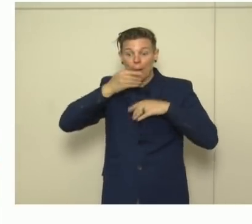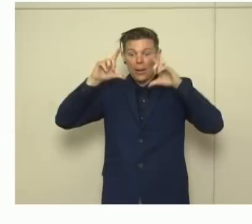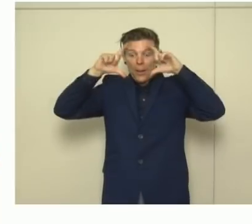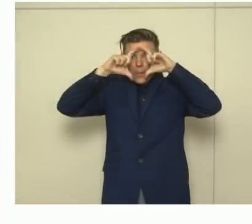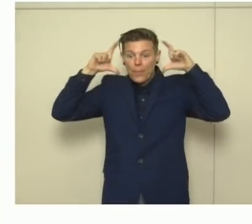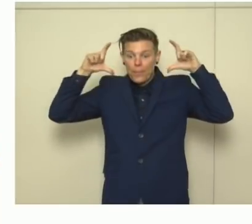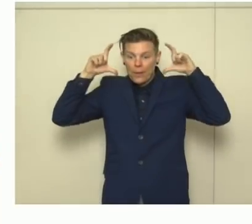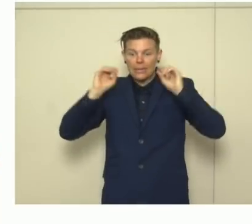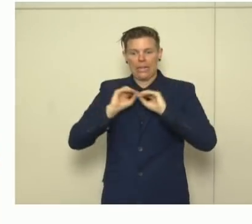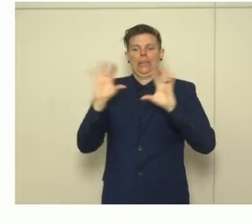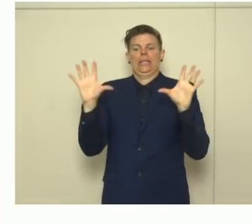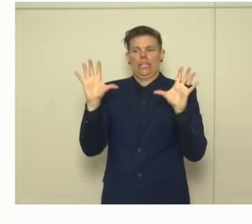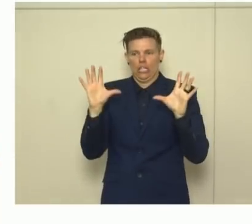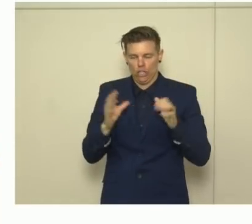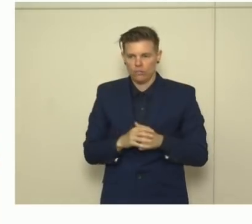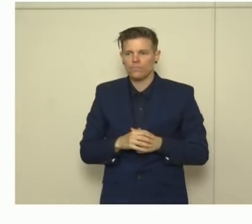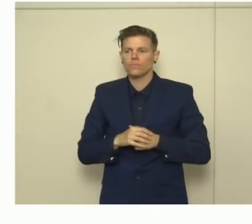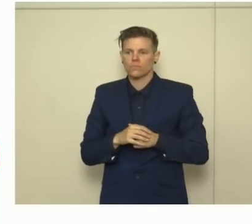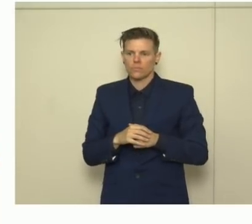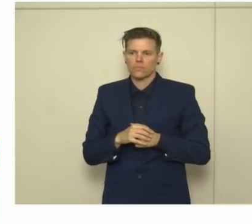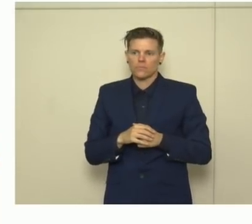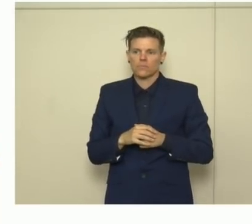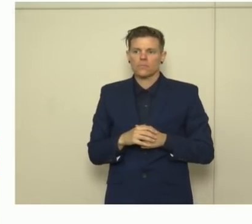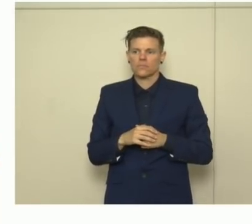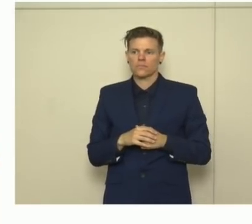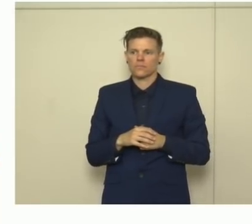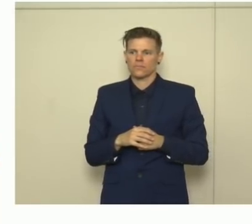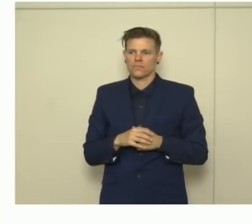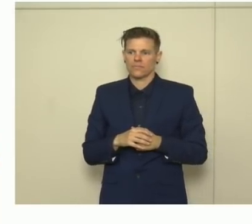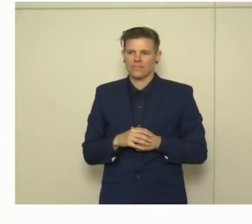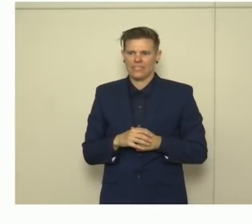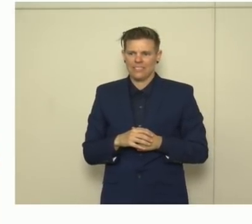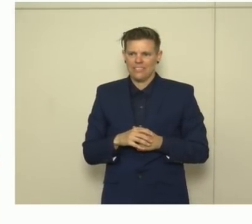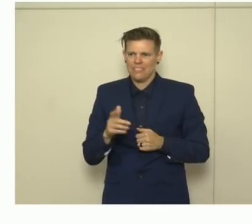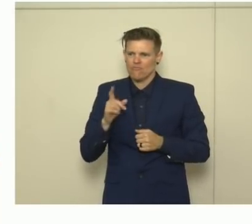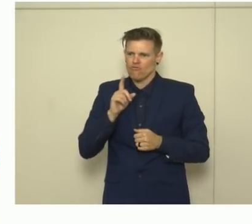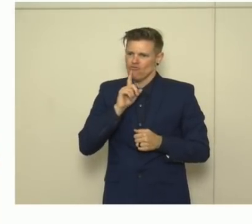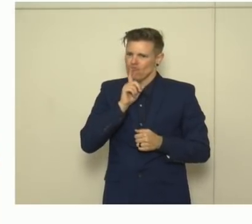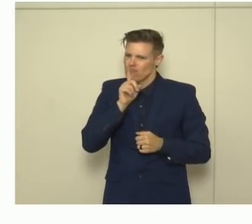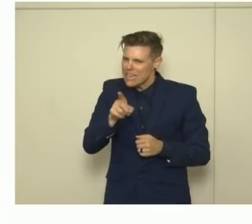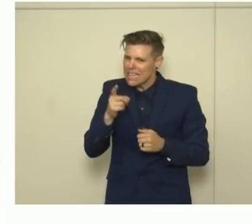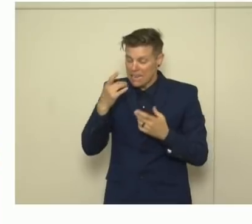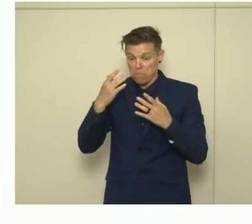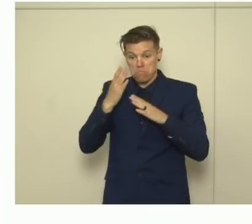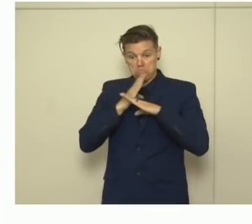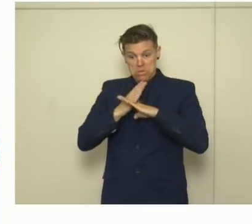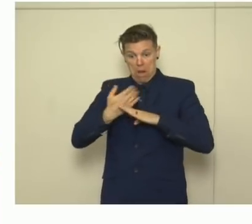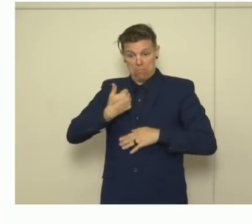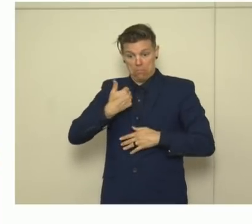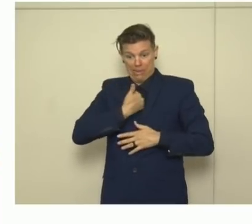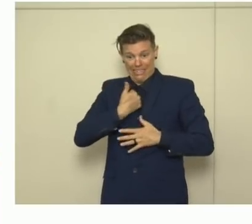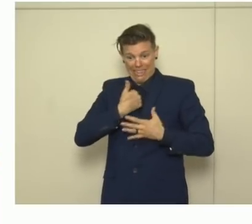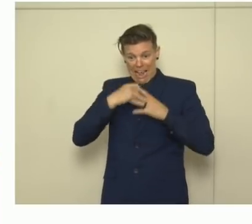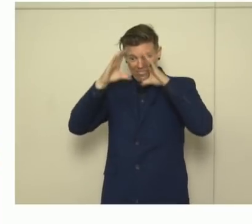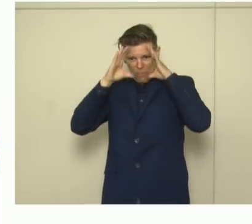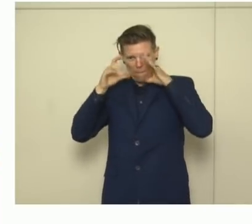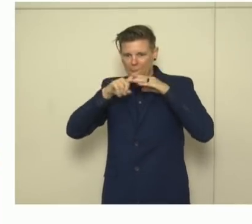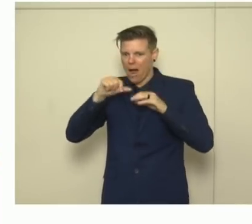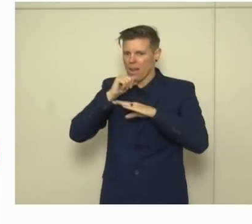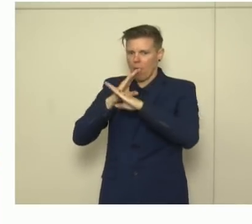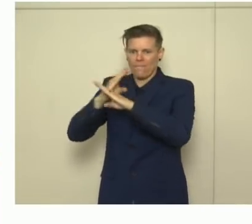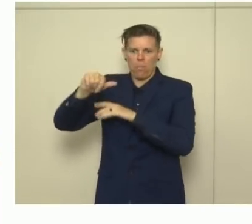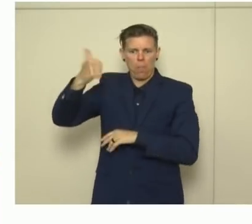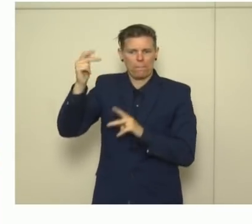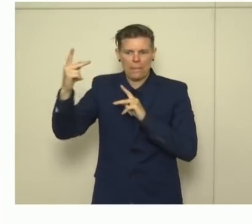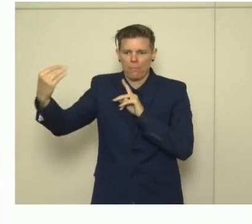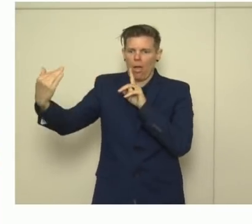that create aerosol, they don't really protect other people. And so for general public, and Secretary Stewart and I have